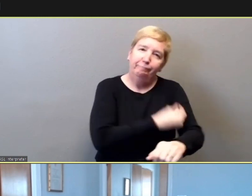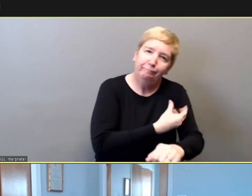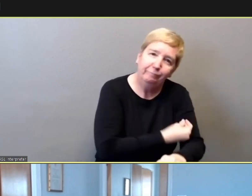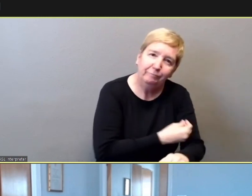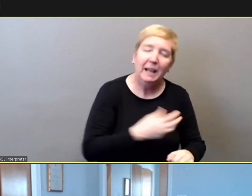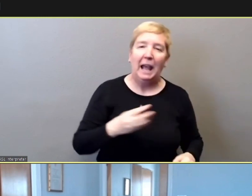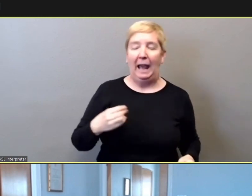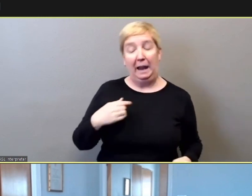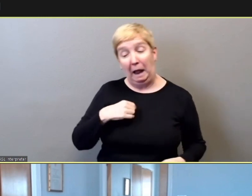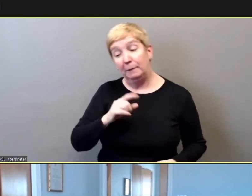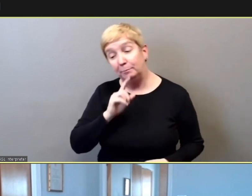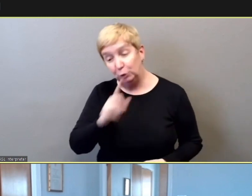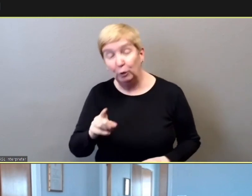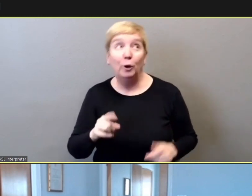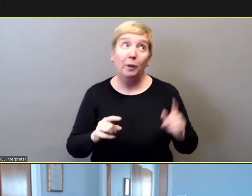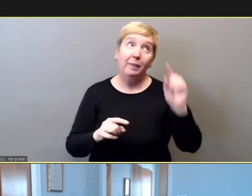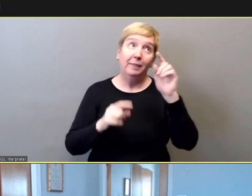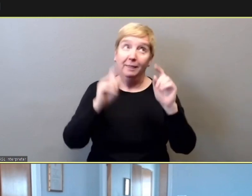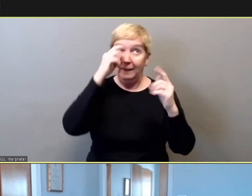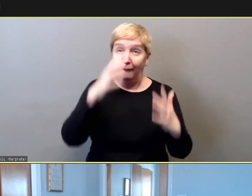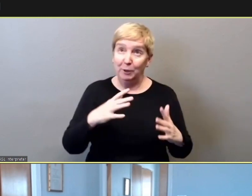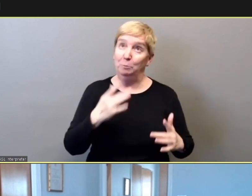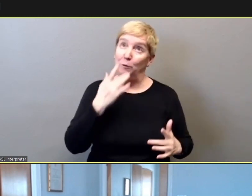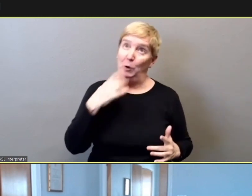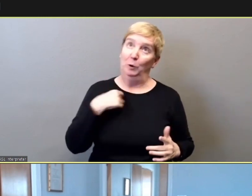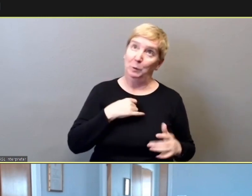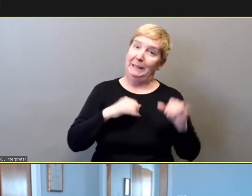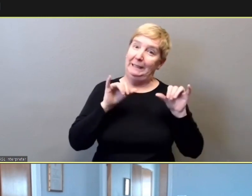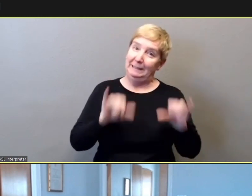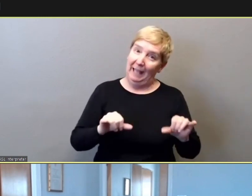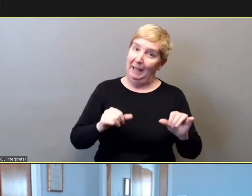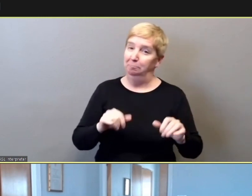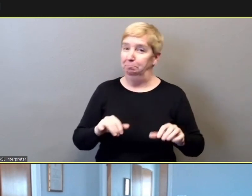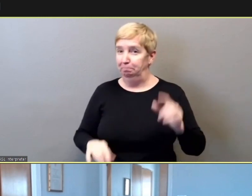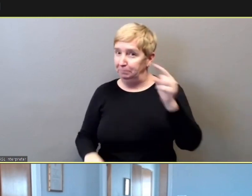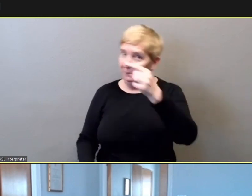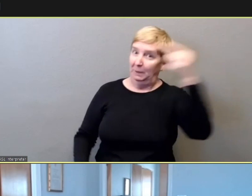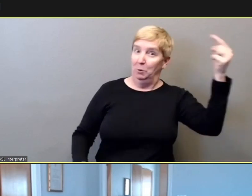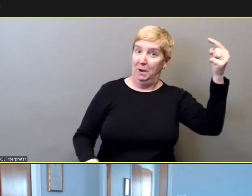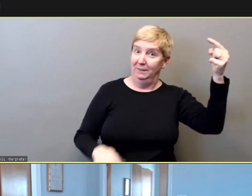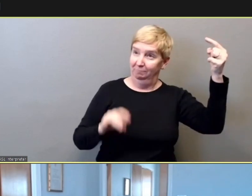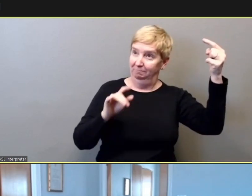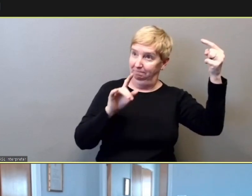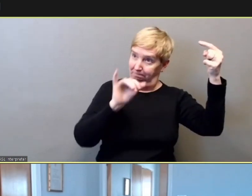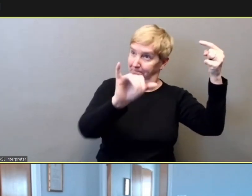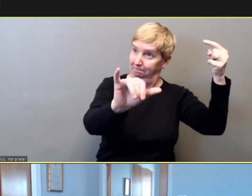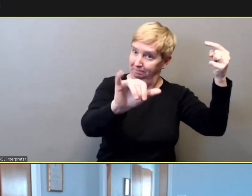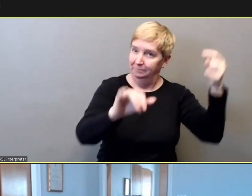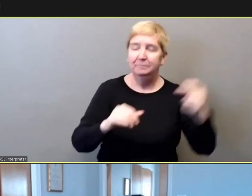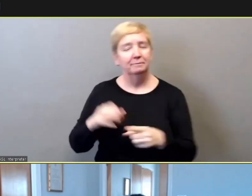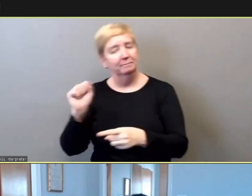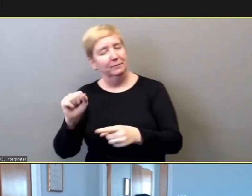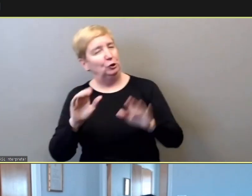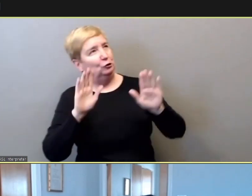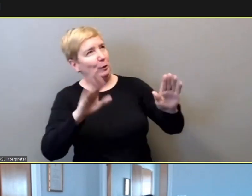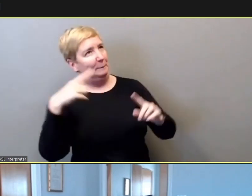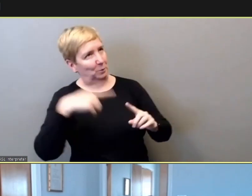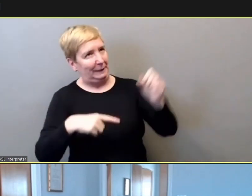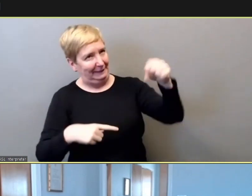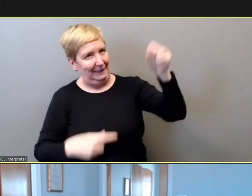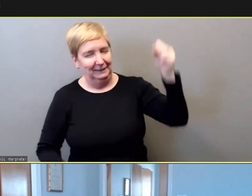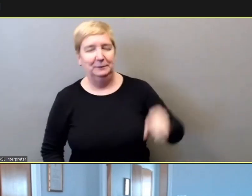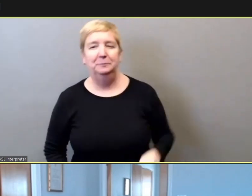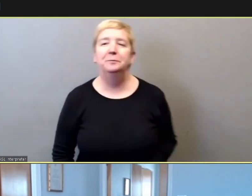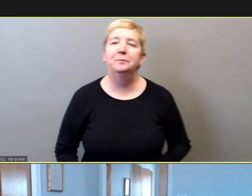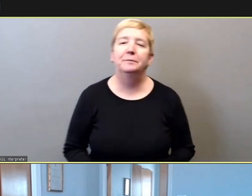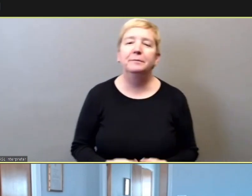would like to see us maintain that position going forward. Yes, great point.